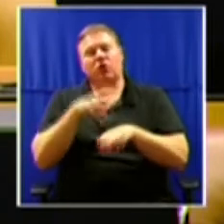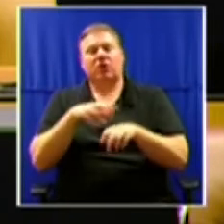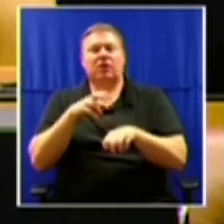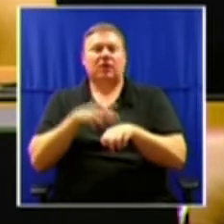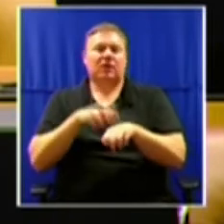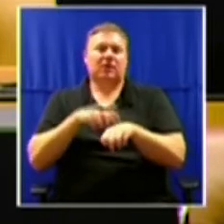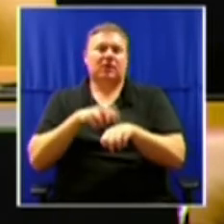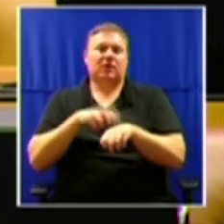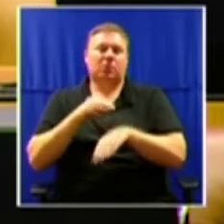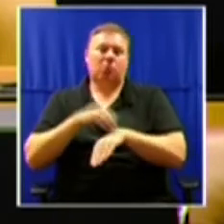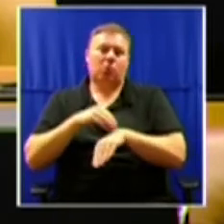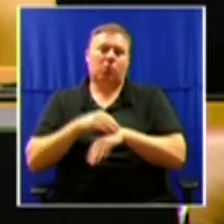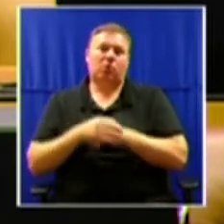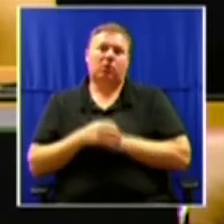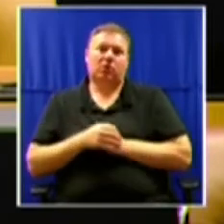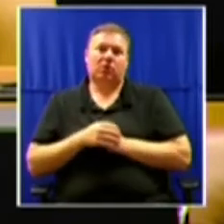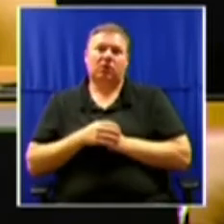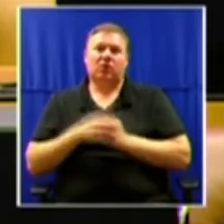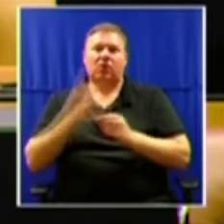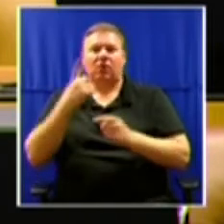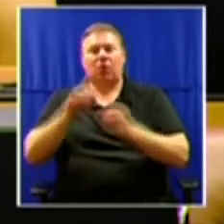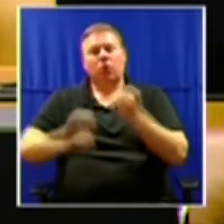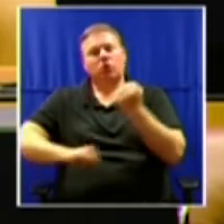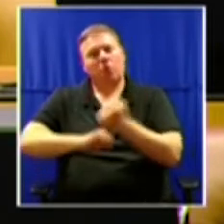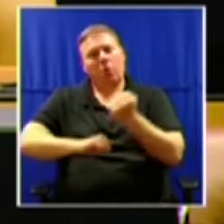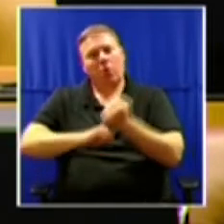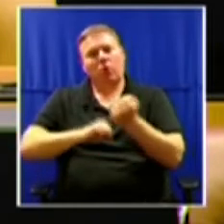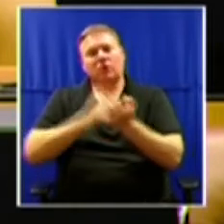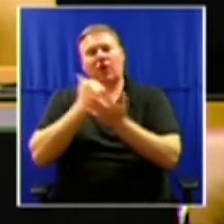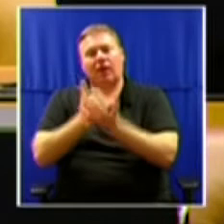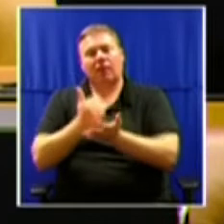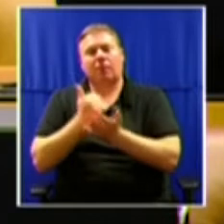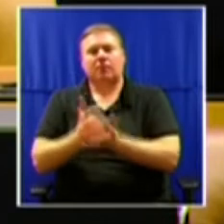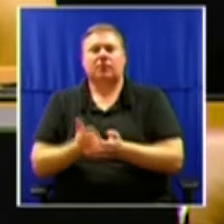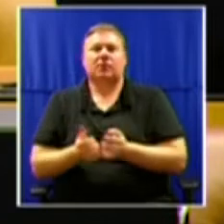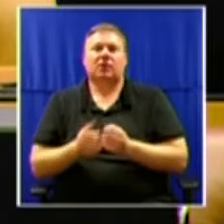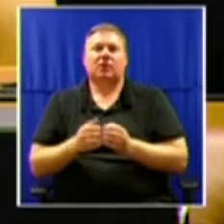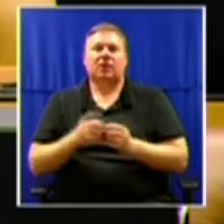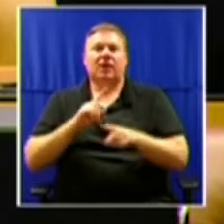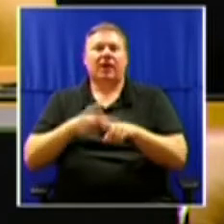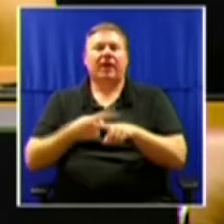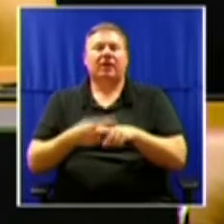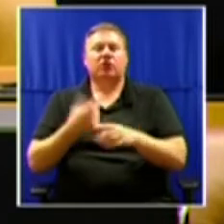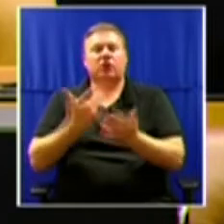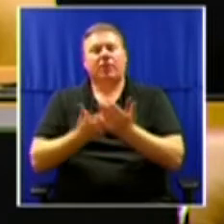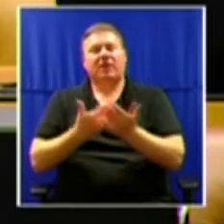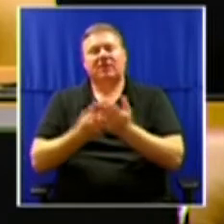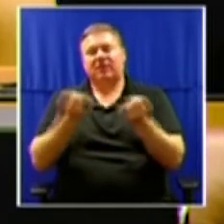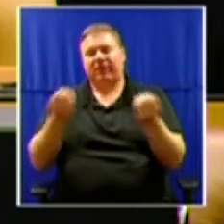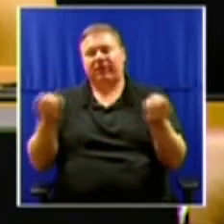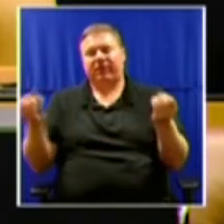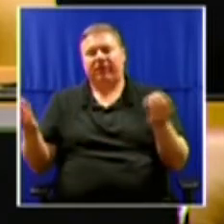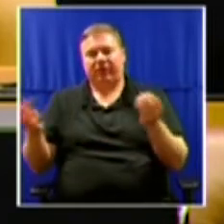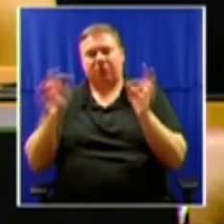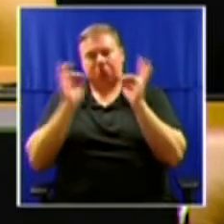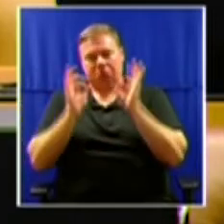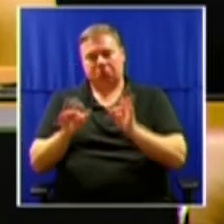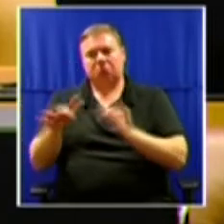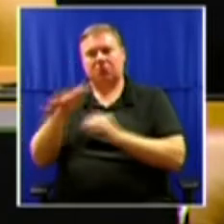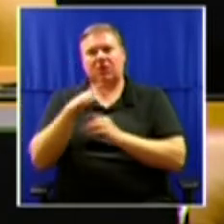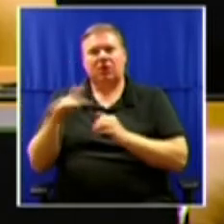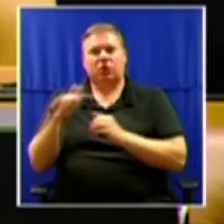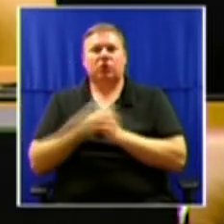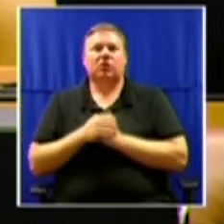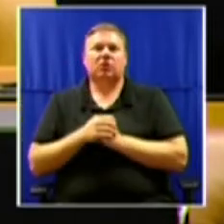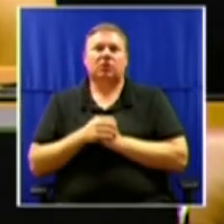in that particular time to enhance and make sure that there is an extra capacity given in that particular area.